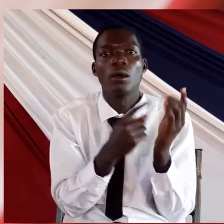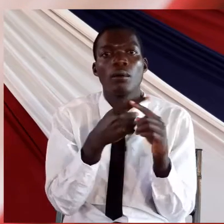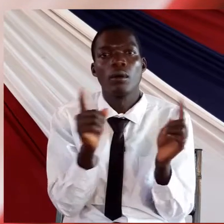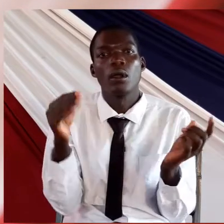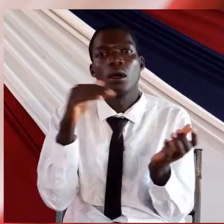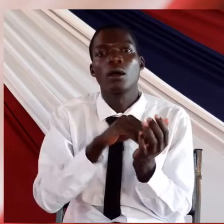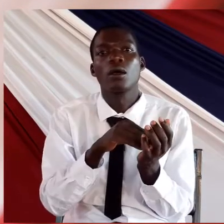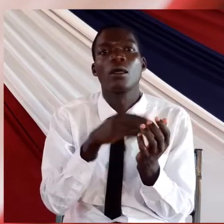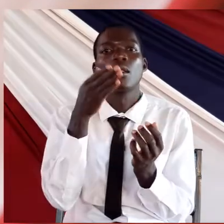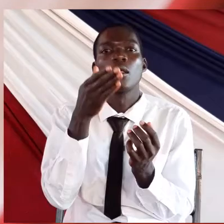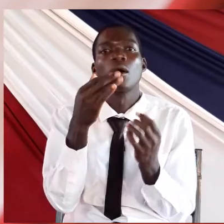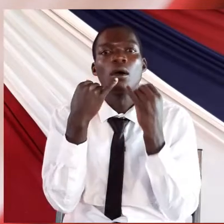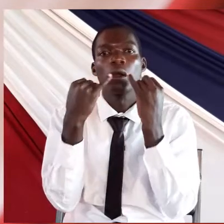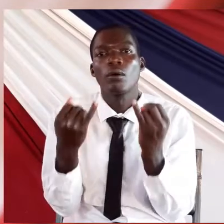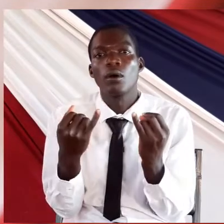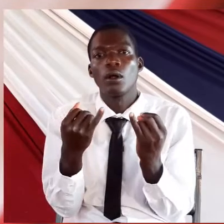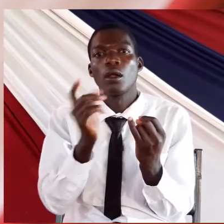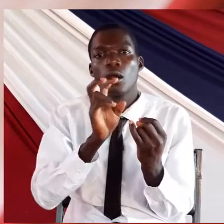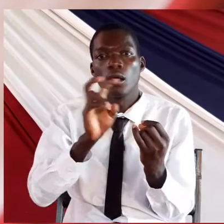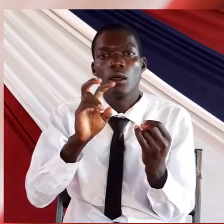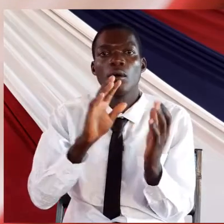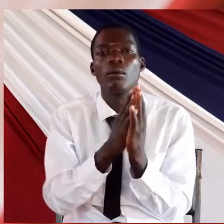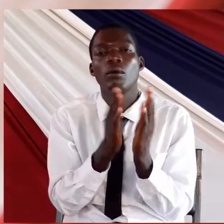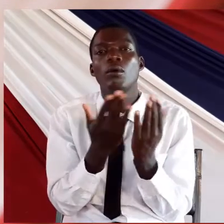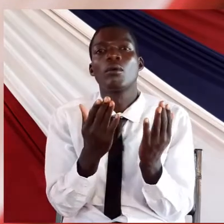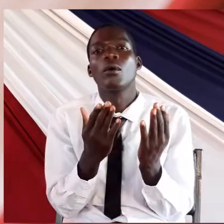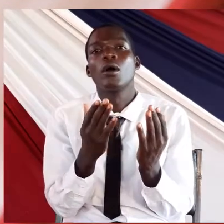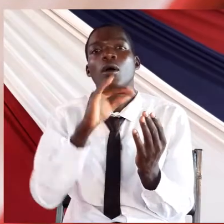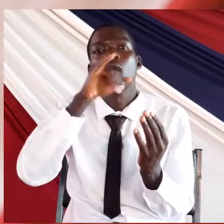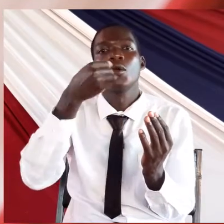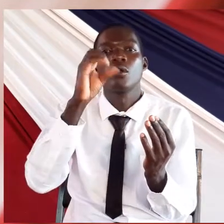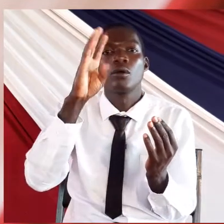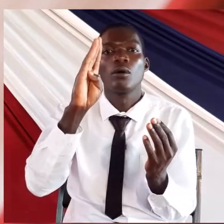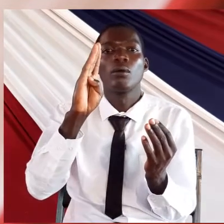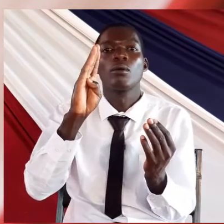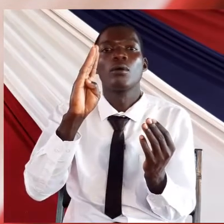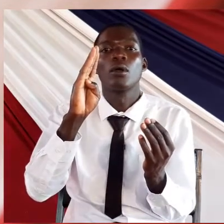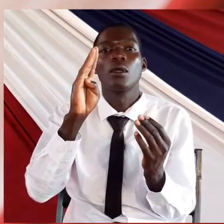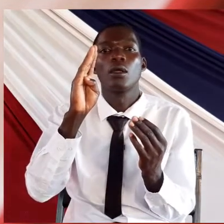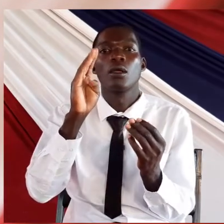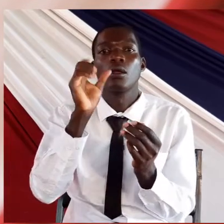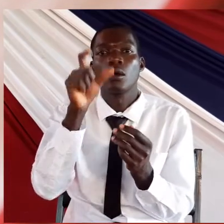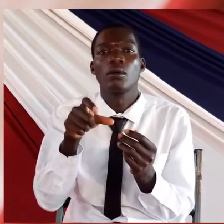again, there's a confirmation. Let us look at the book of Job chapter 38. Let's just read